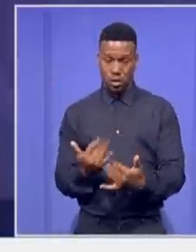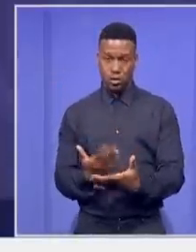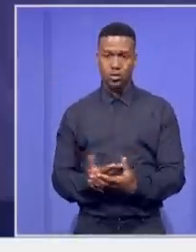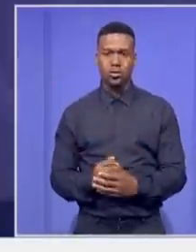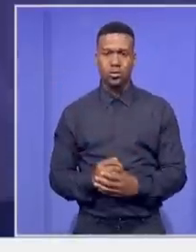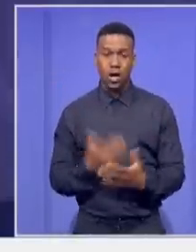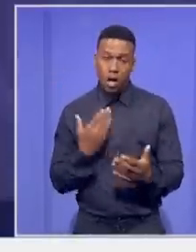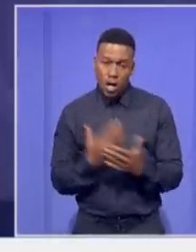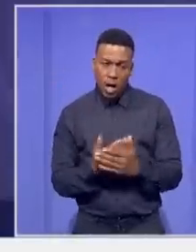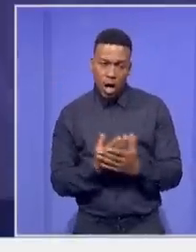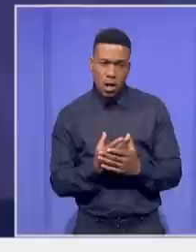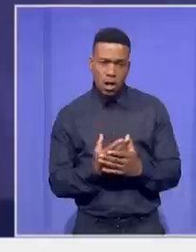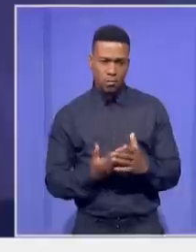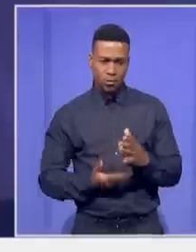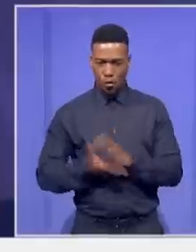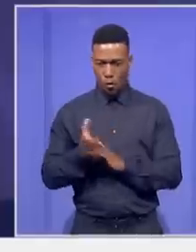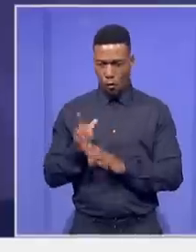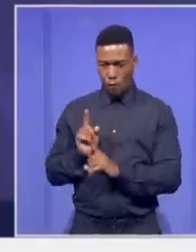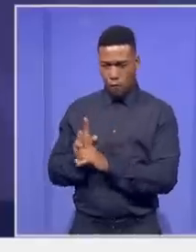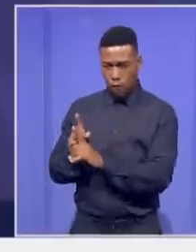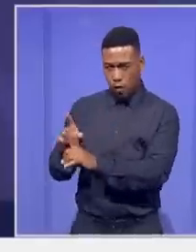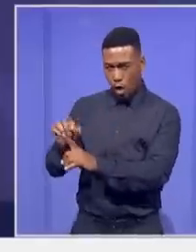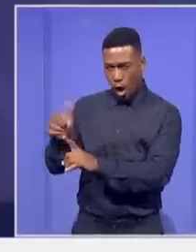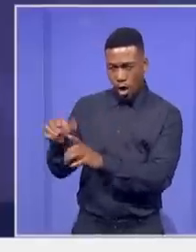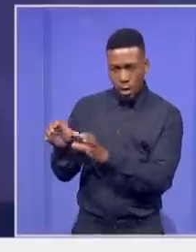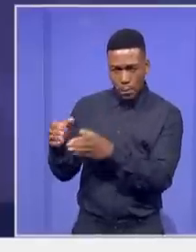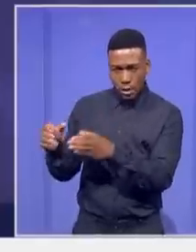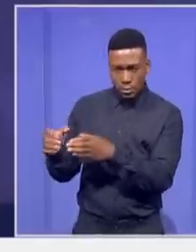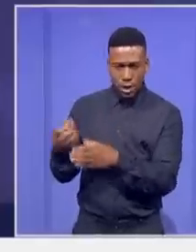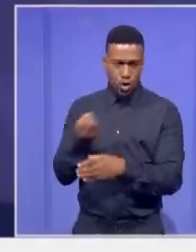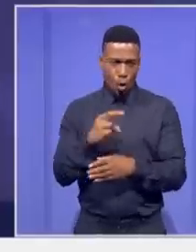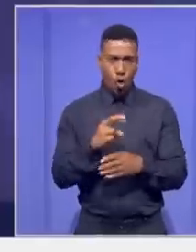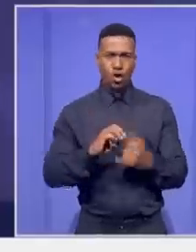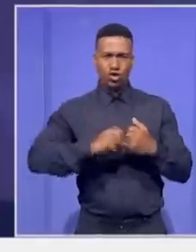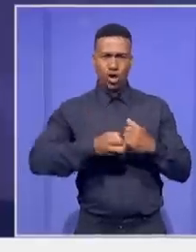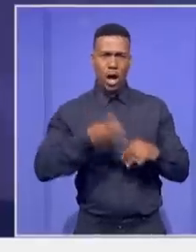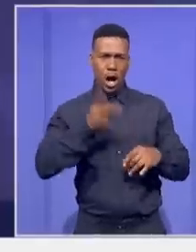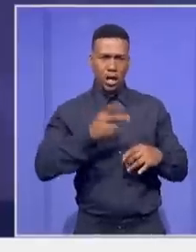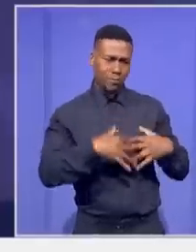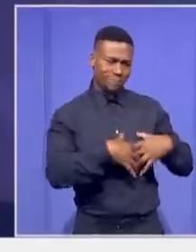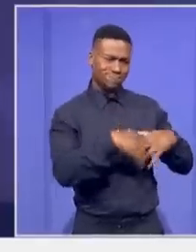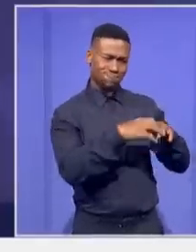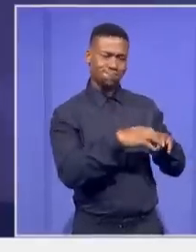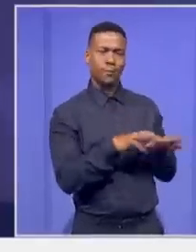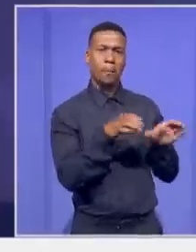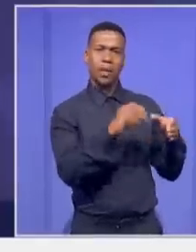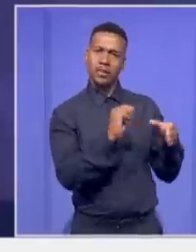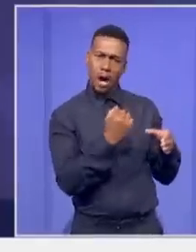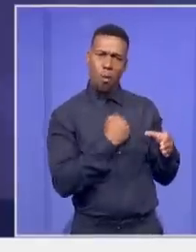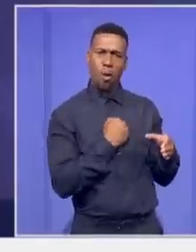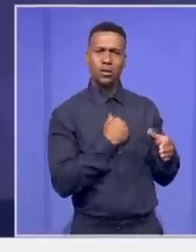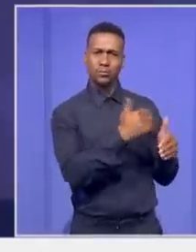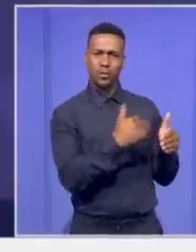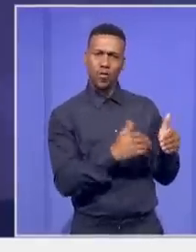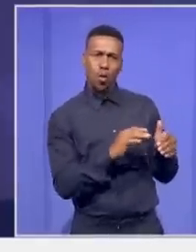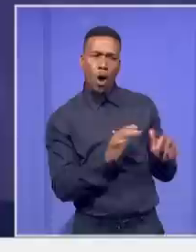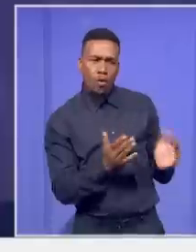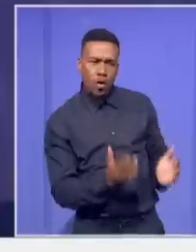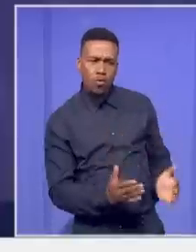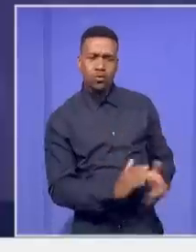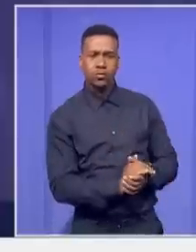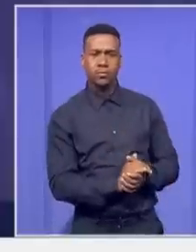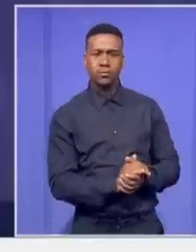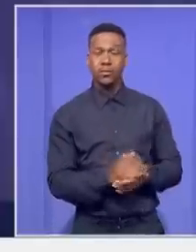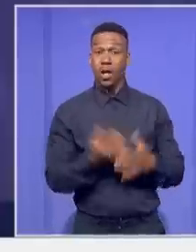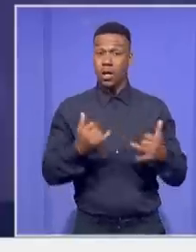we could try to rediscover the party that we once were. And looking back now, it seems so